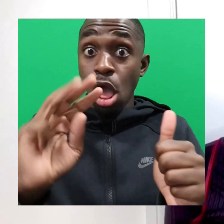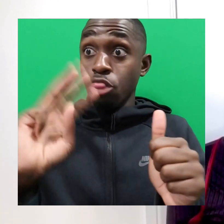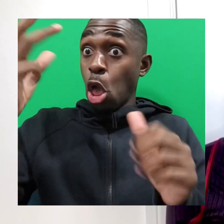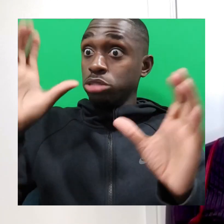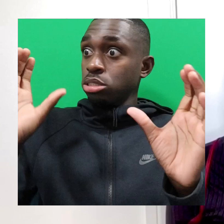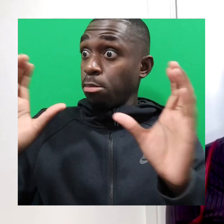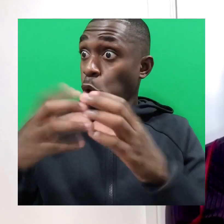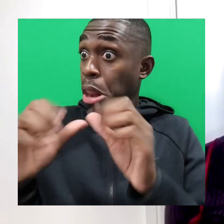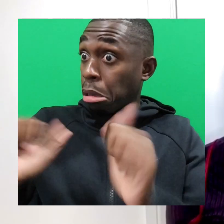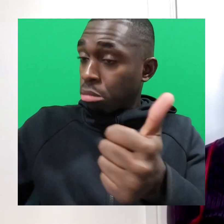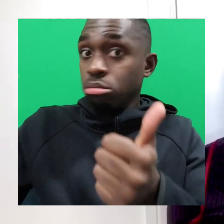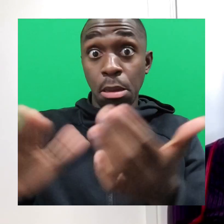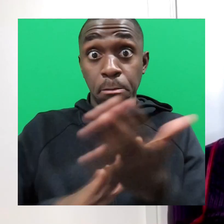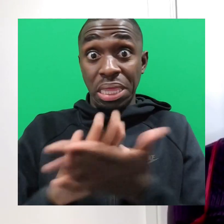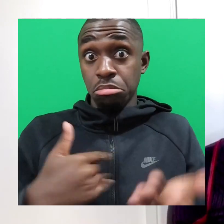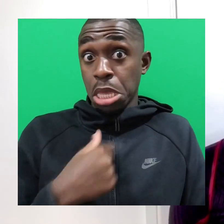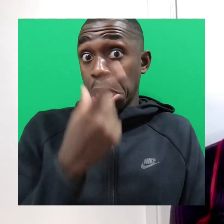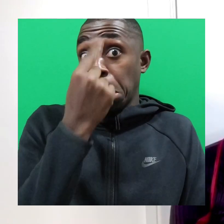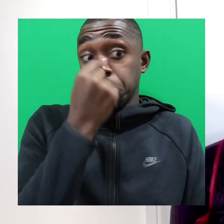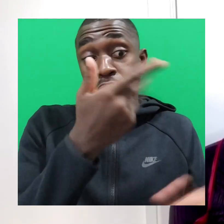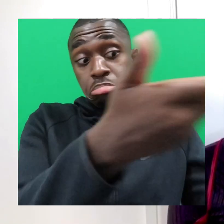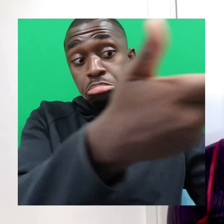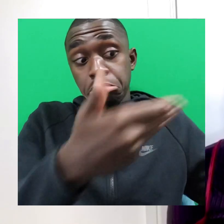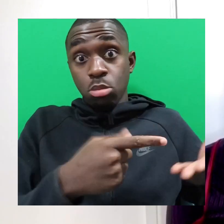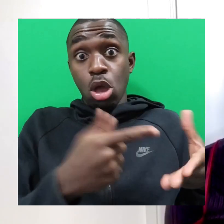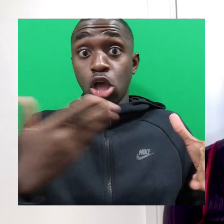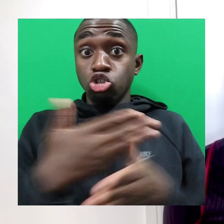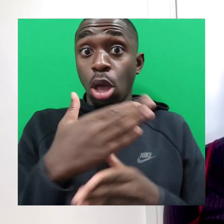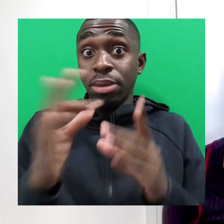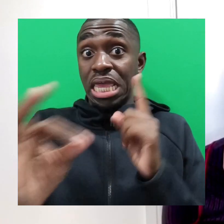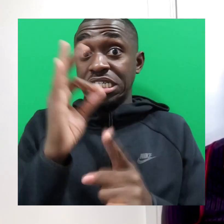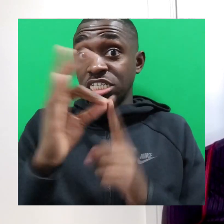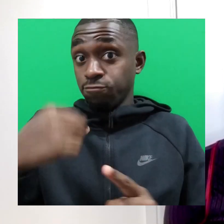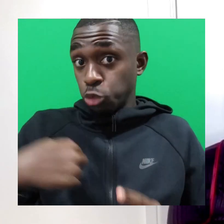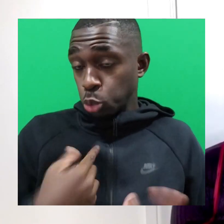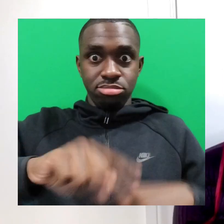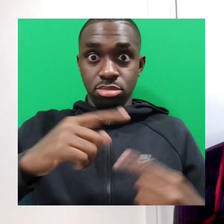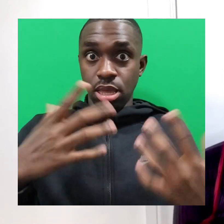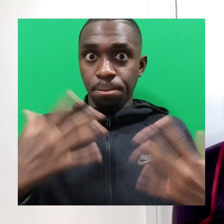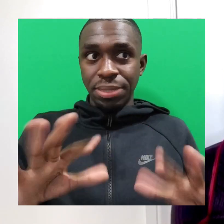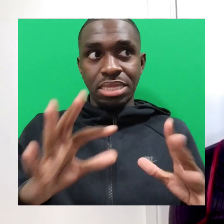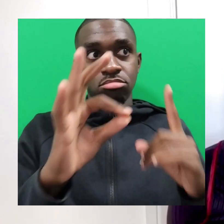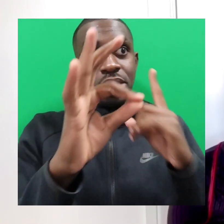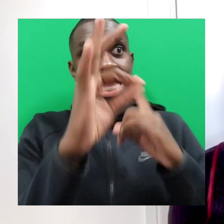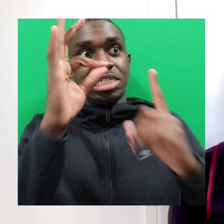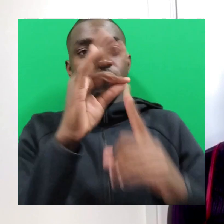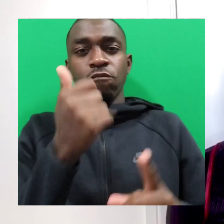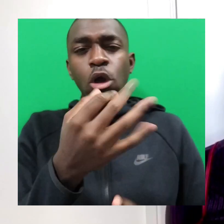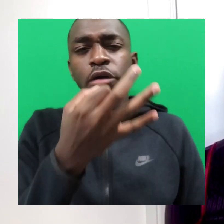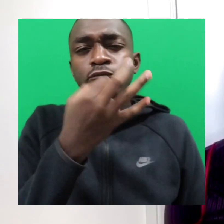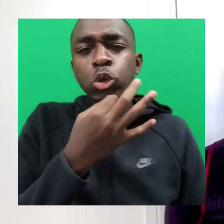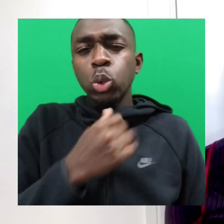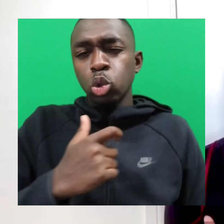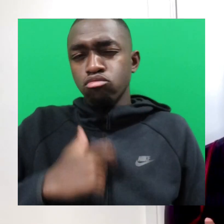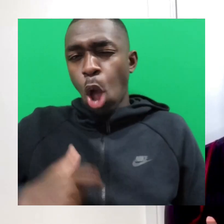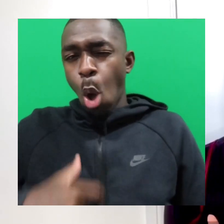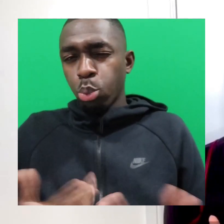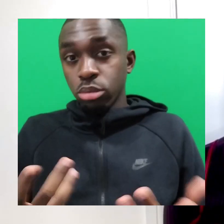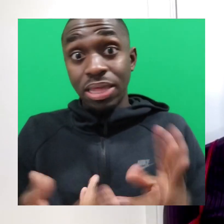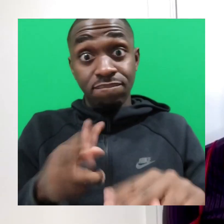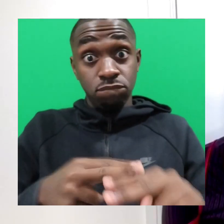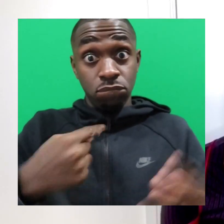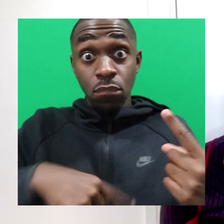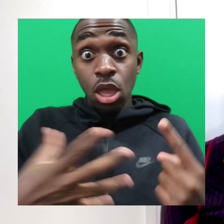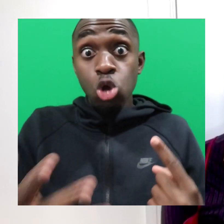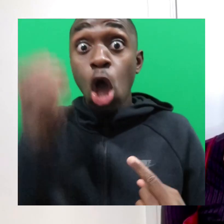each module, we'd get assessed, and we do have to do a bunch of activities. We have to do a bunch of projects. And